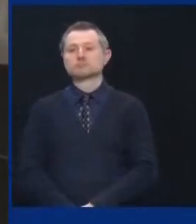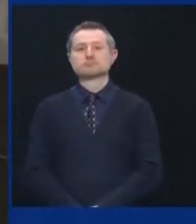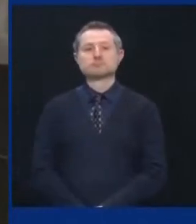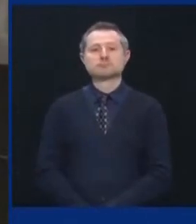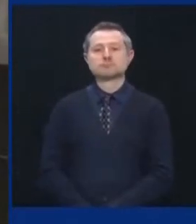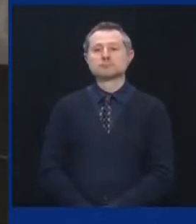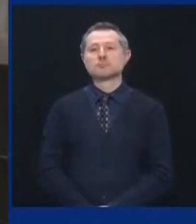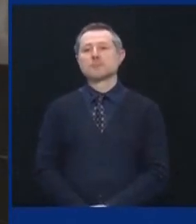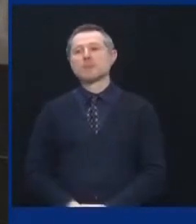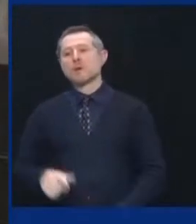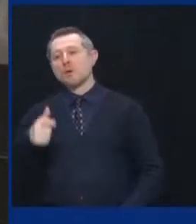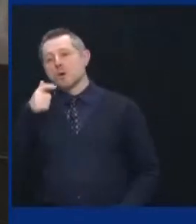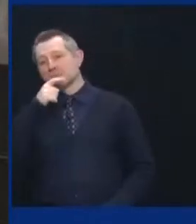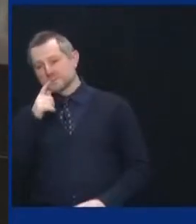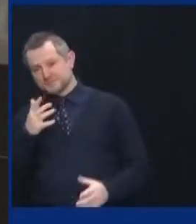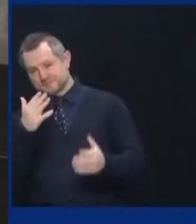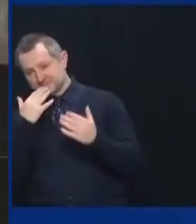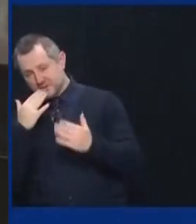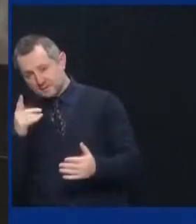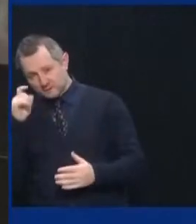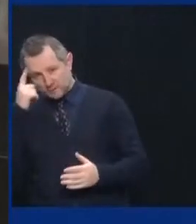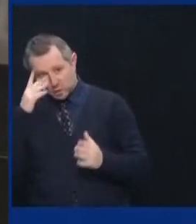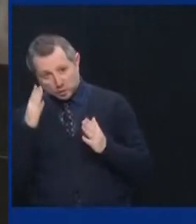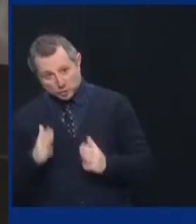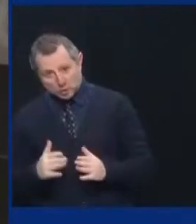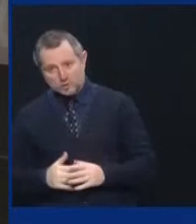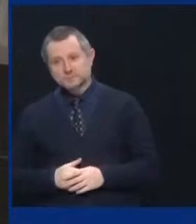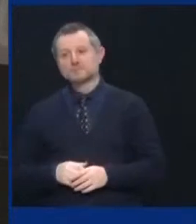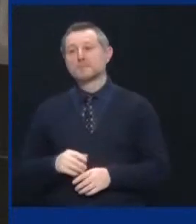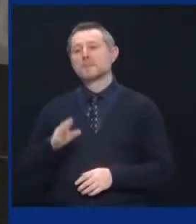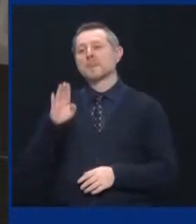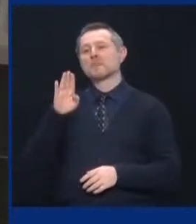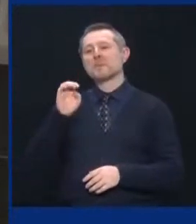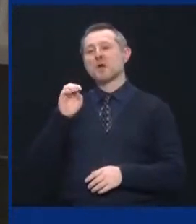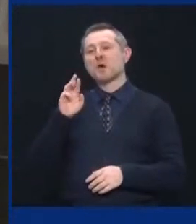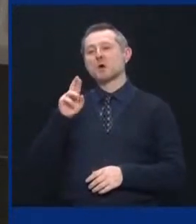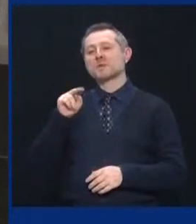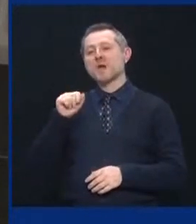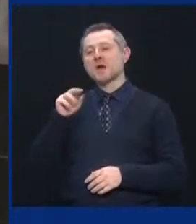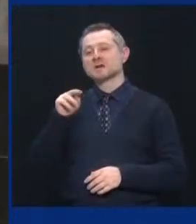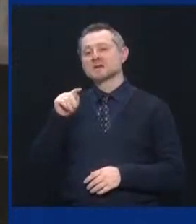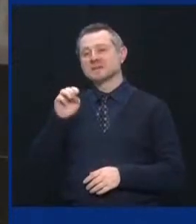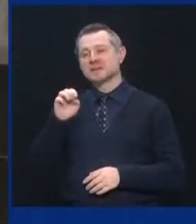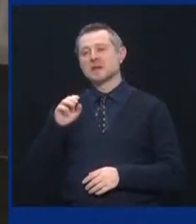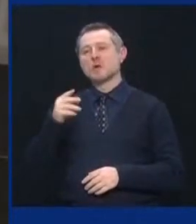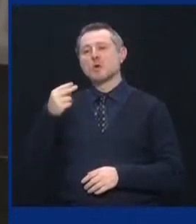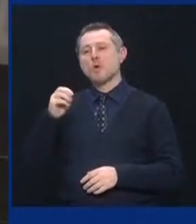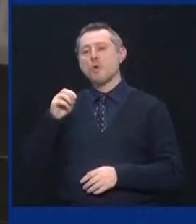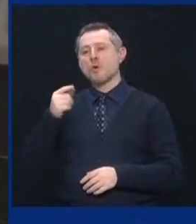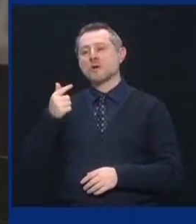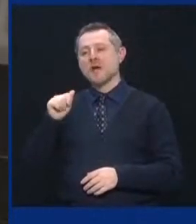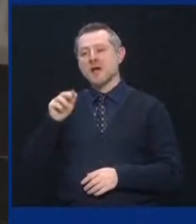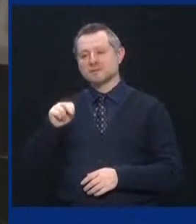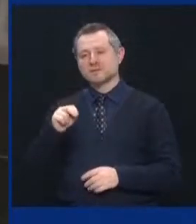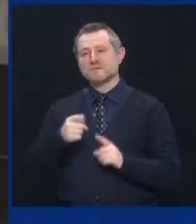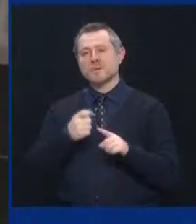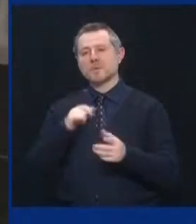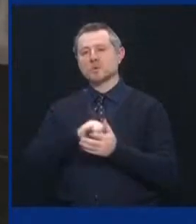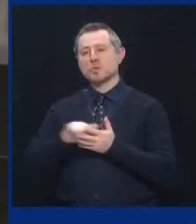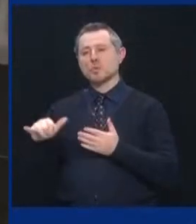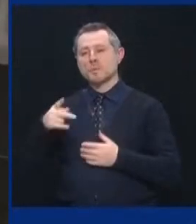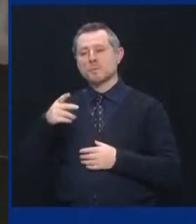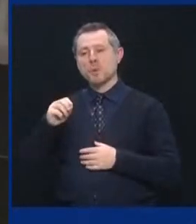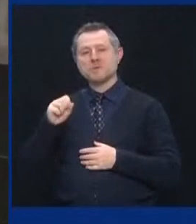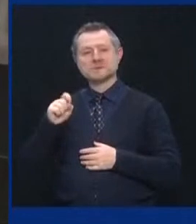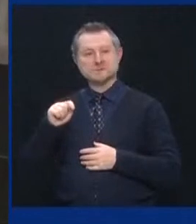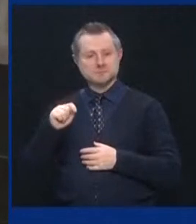Thank you, Governor. Operator. You now have Bernadette Hogan from the New York Post. Bernadette, your line is now open. Please unmute